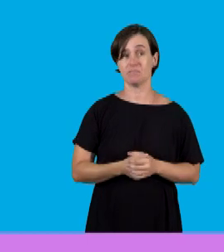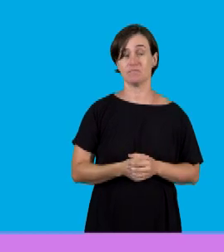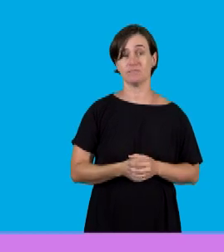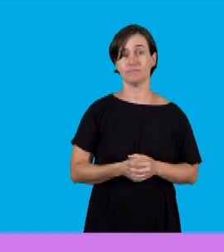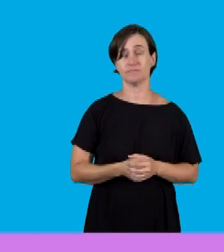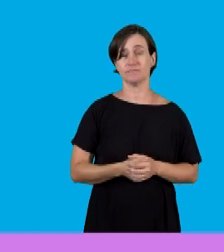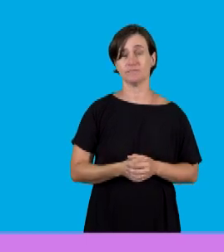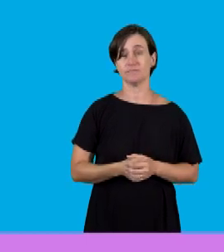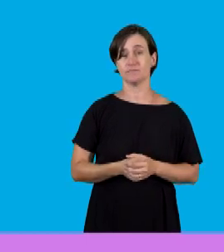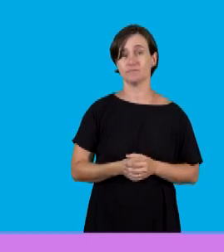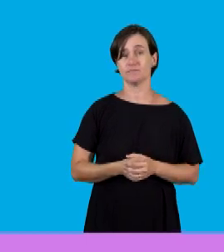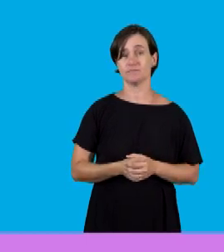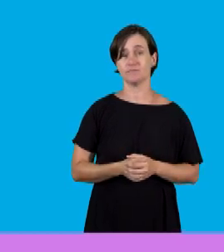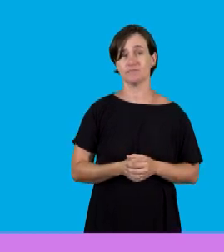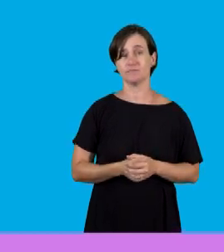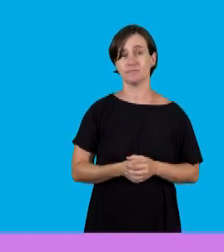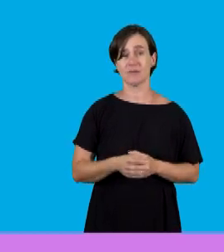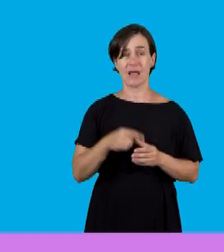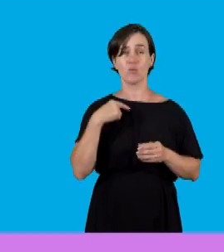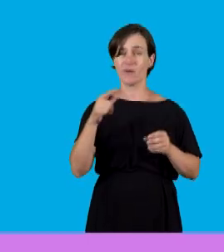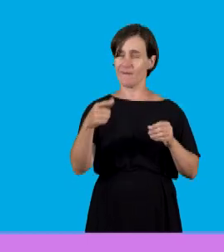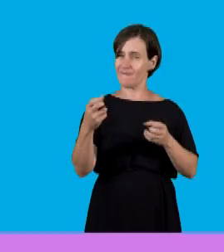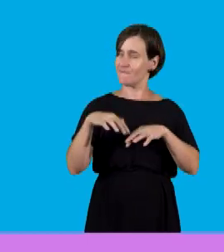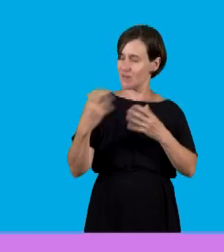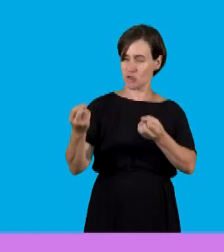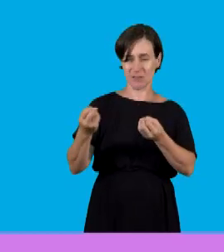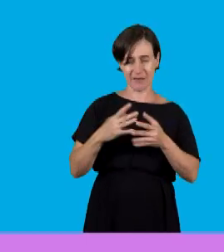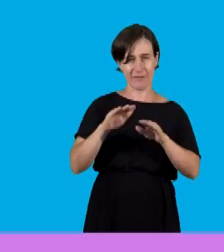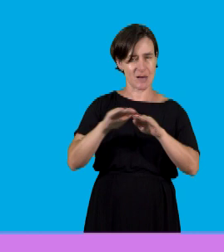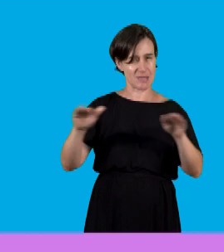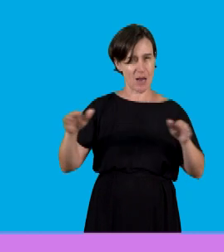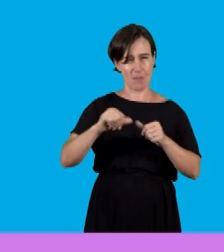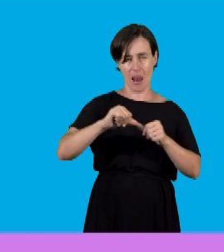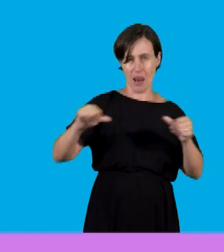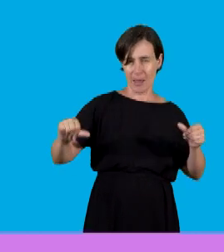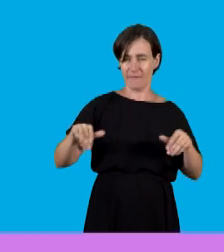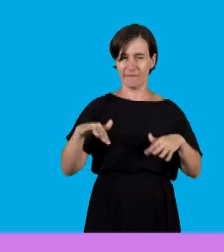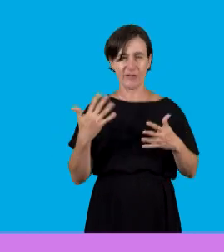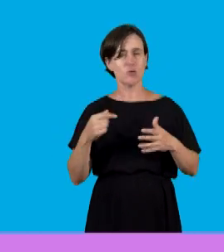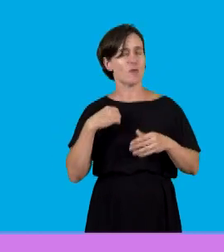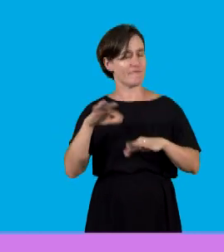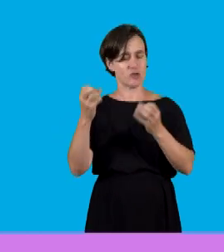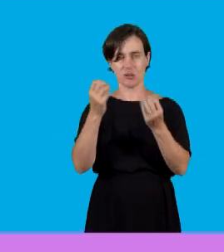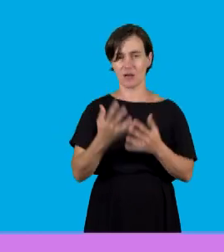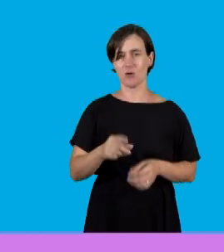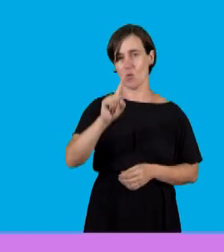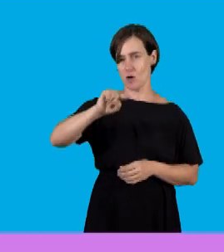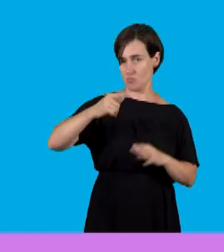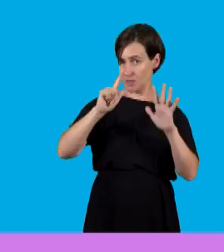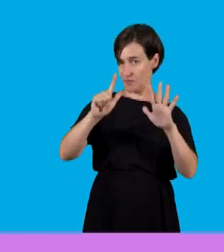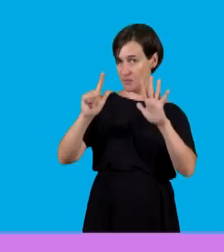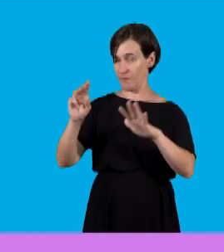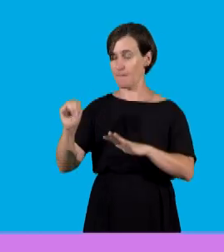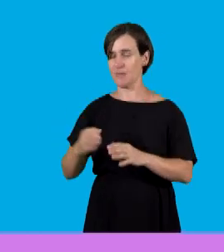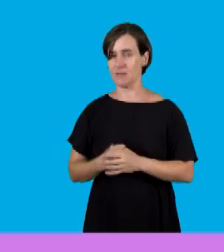given the length of the table, which is, we calculated it to be 1.77 meter. So